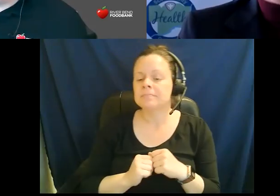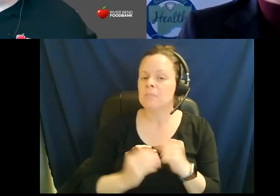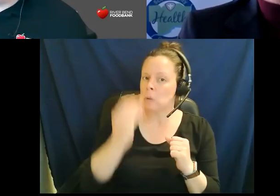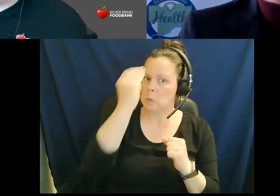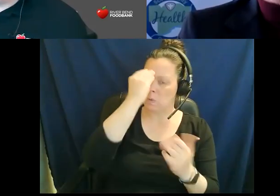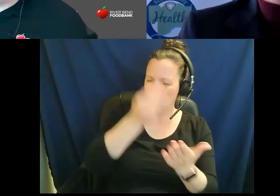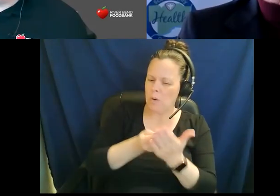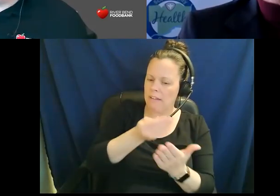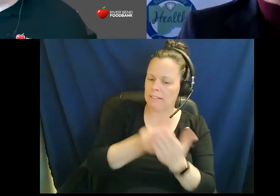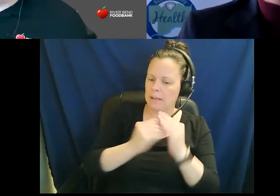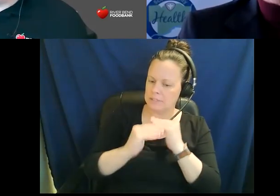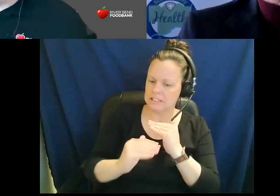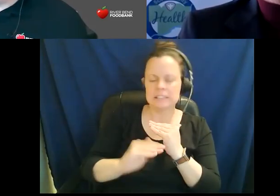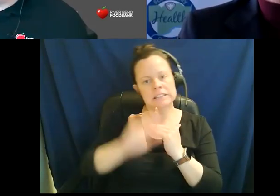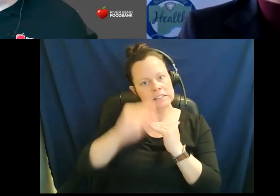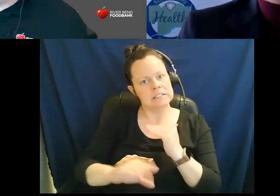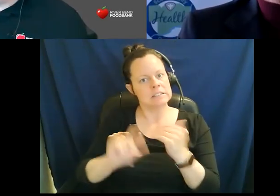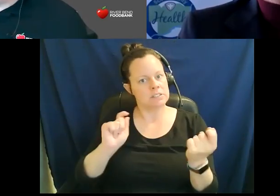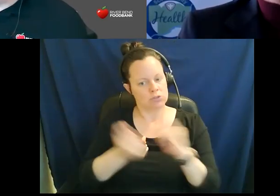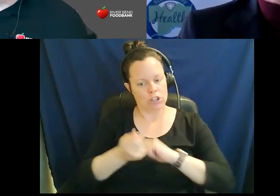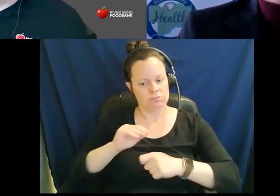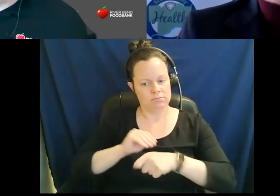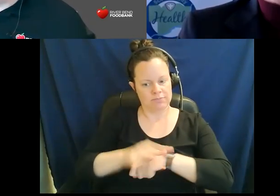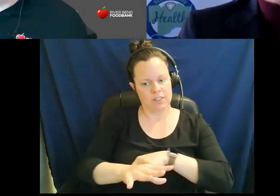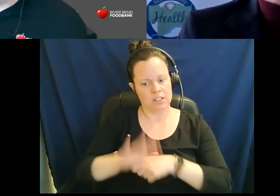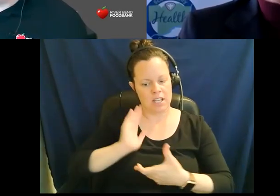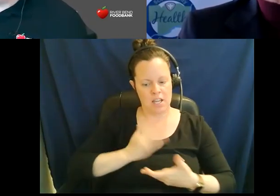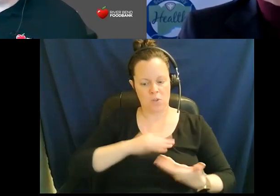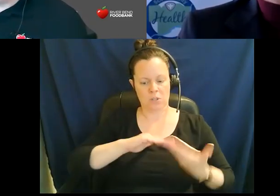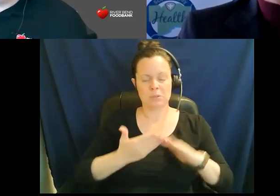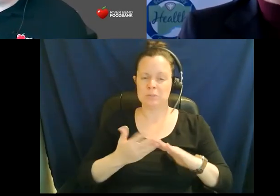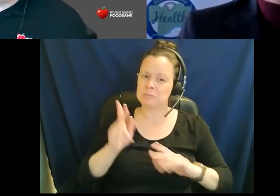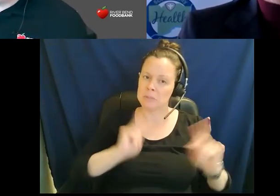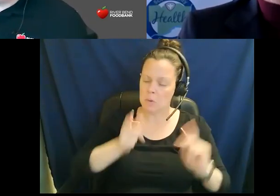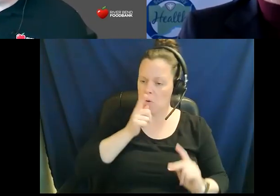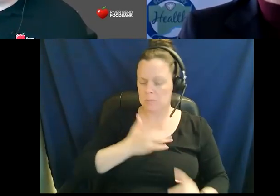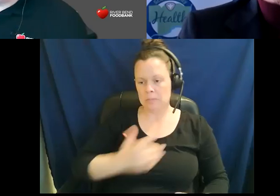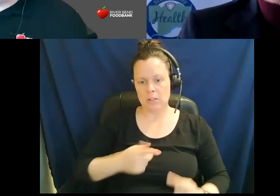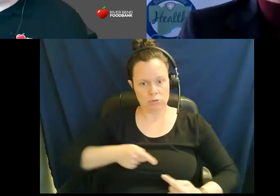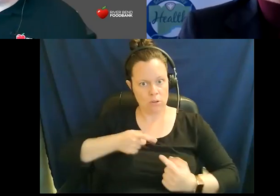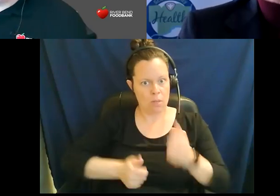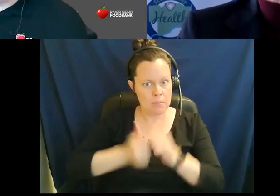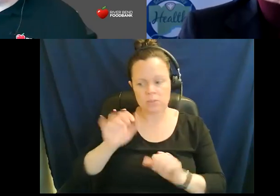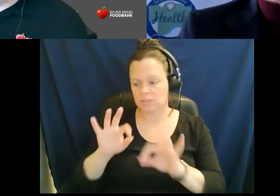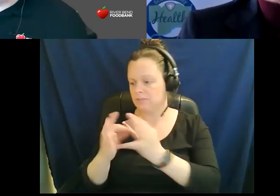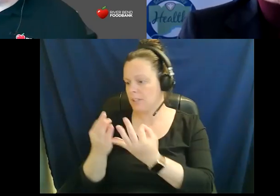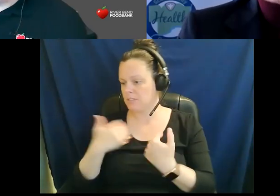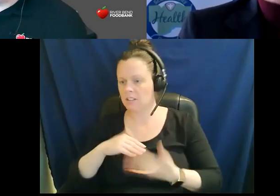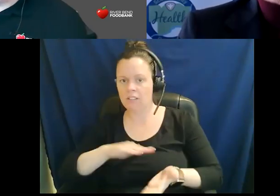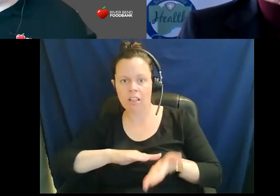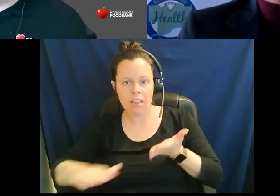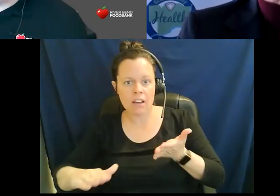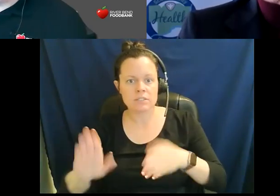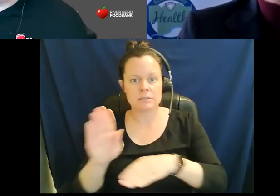stability has been affected across our community. Those who are most vulnerable, families dealing with layoffs, and businesses suffered